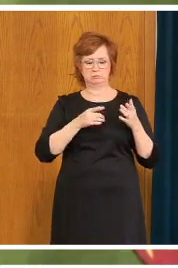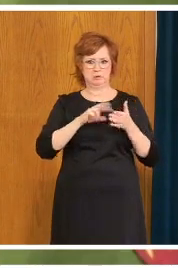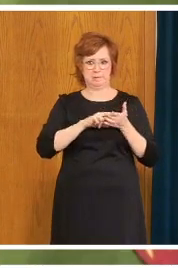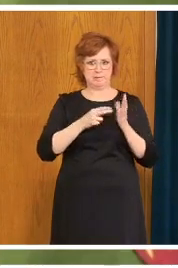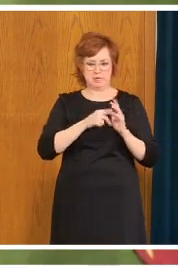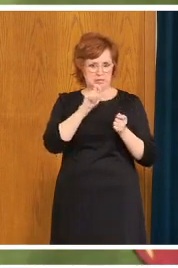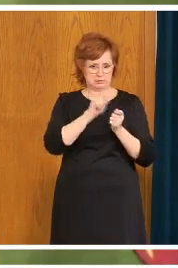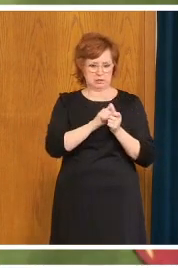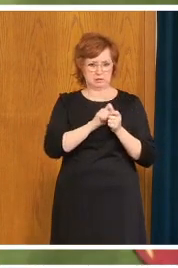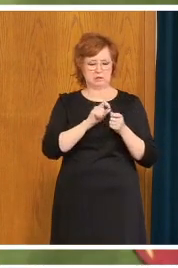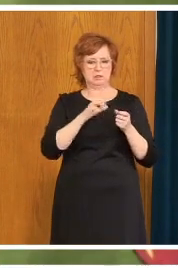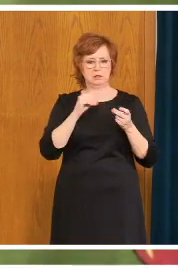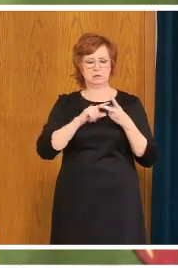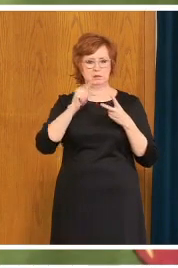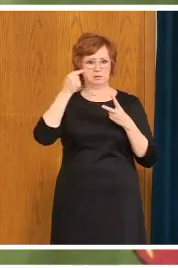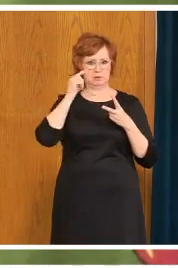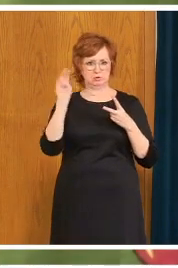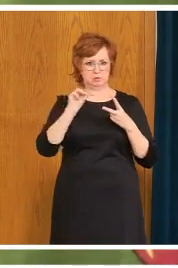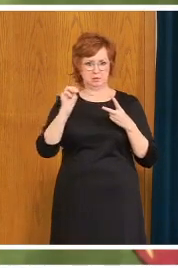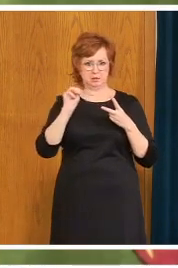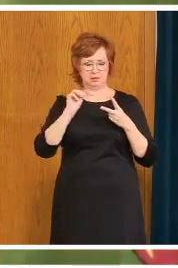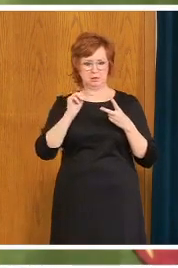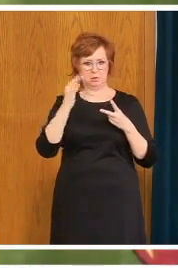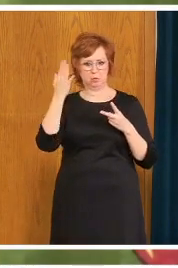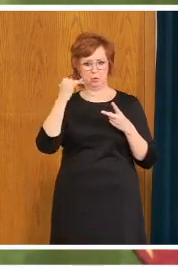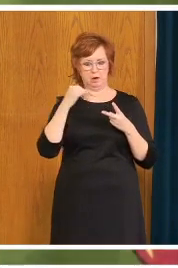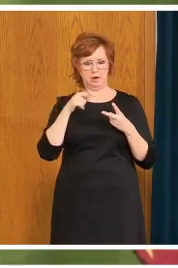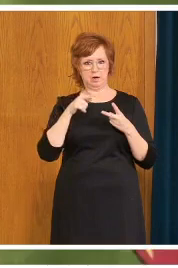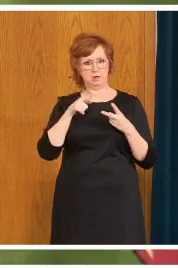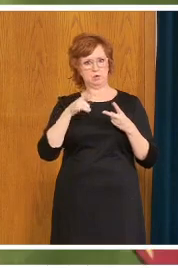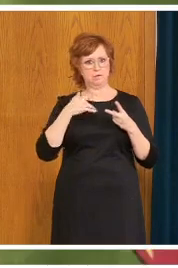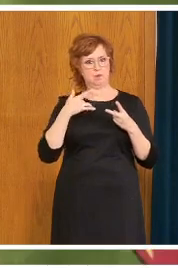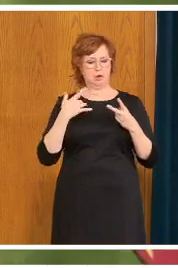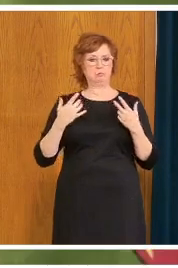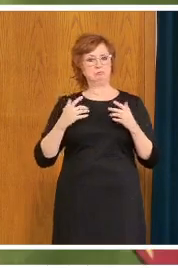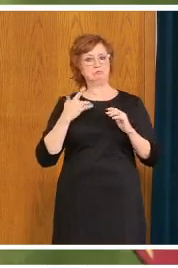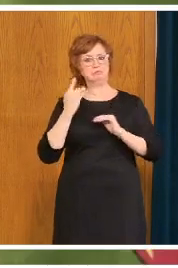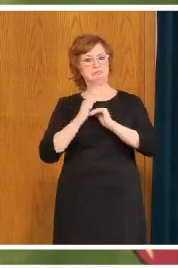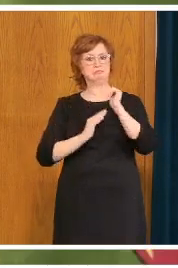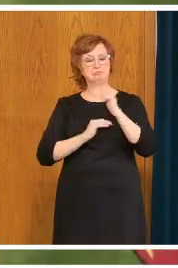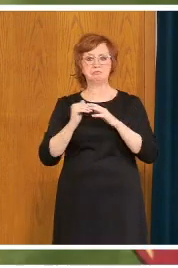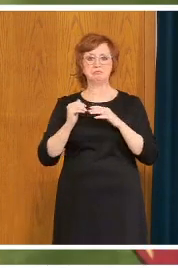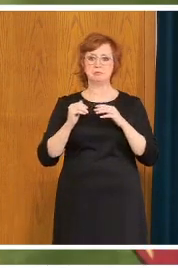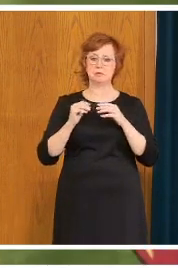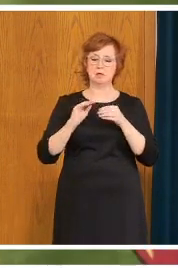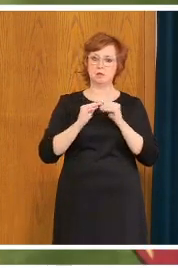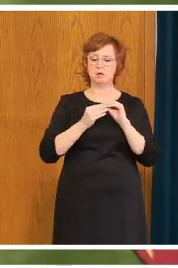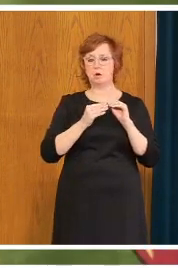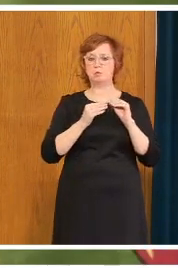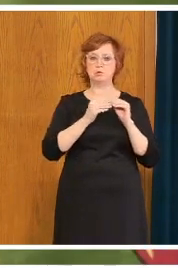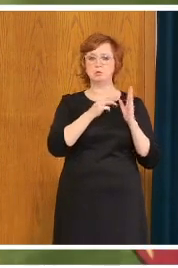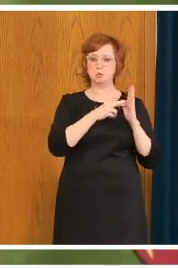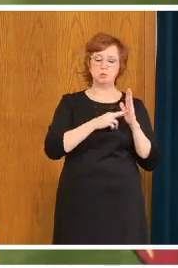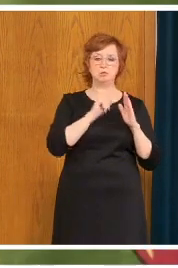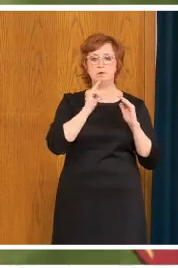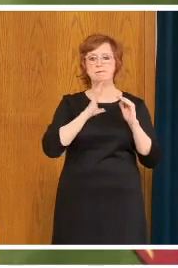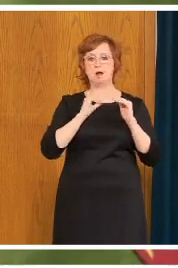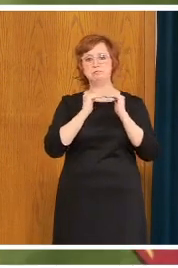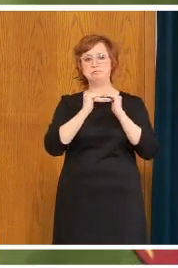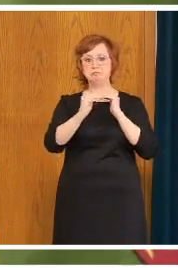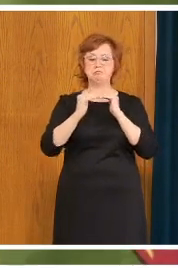And my question for Minister Merriman is, why are you confident in our current trajectory with these new restrictions, given the